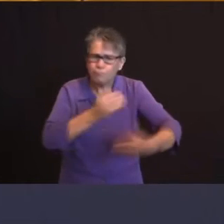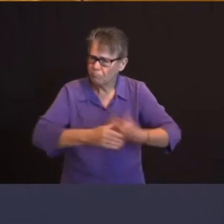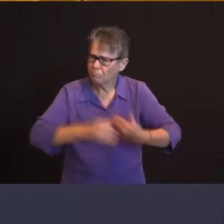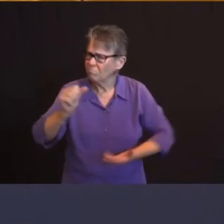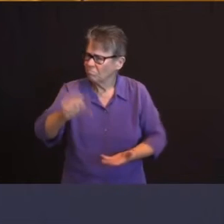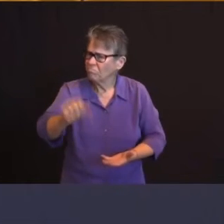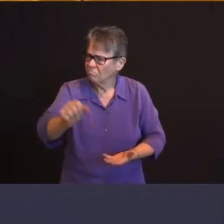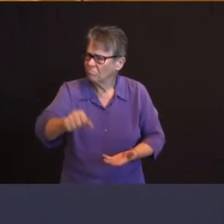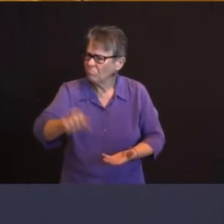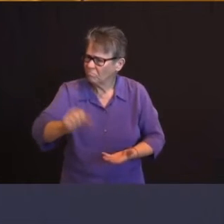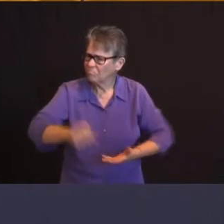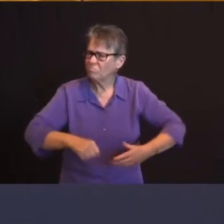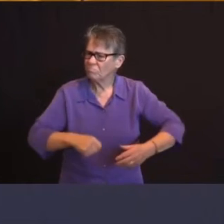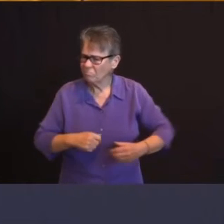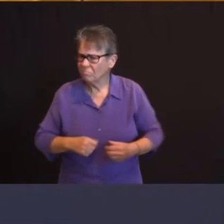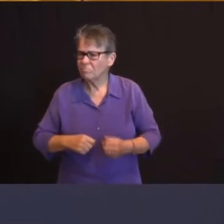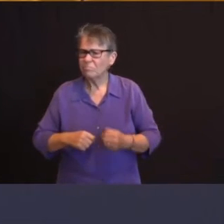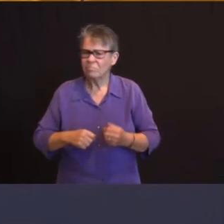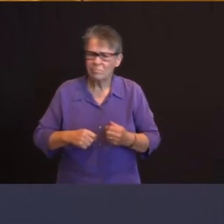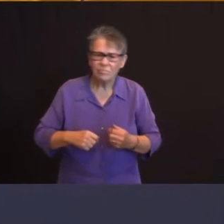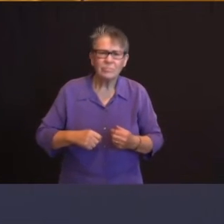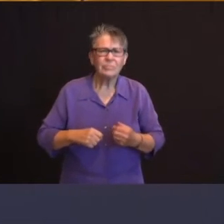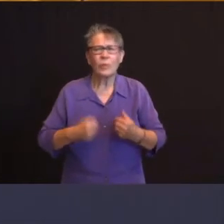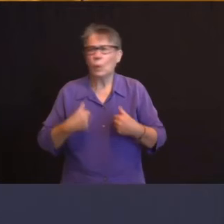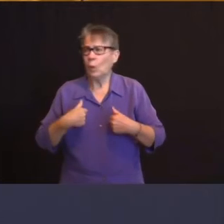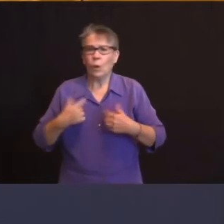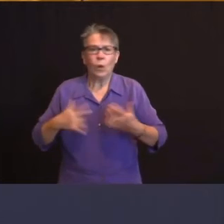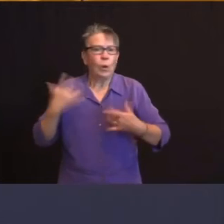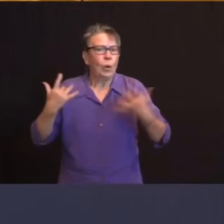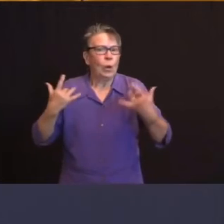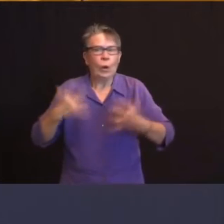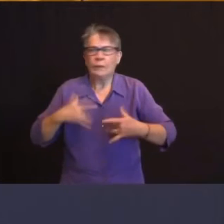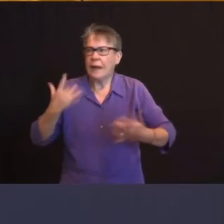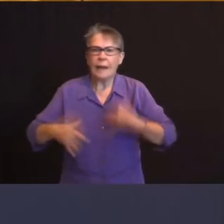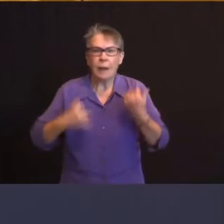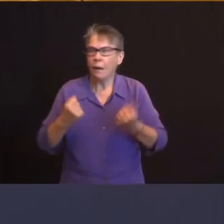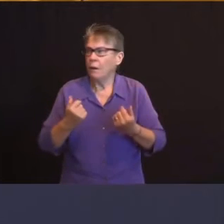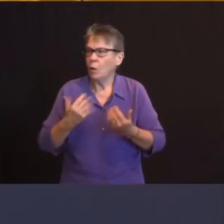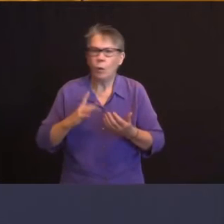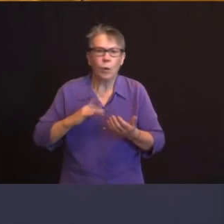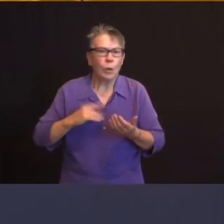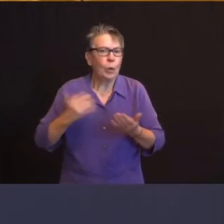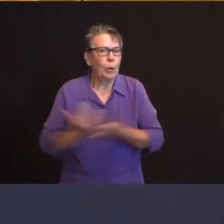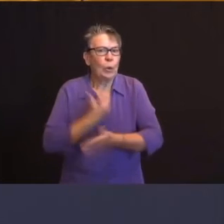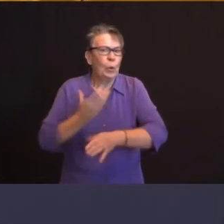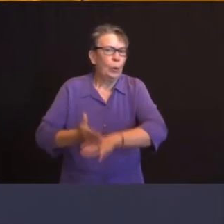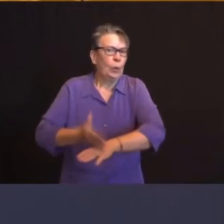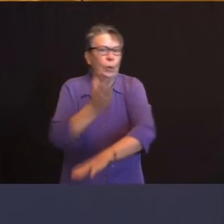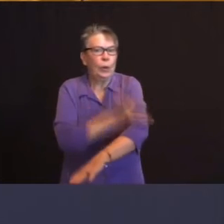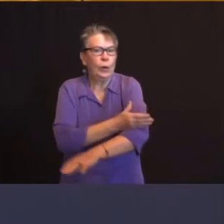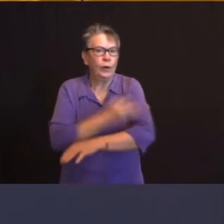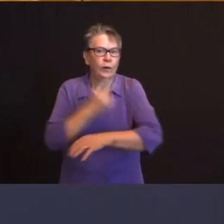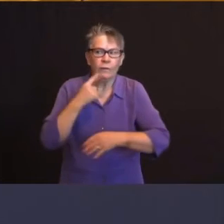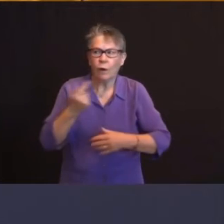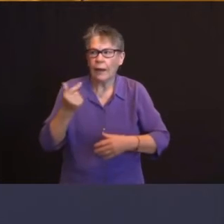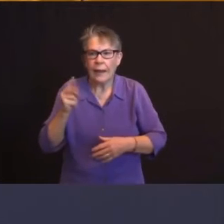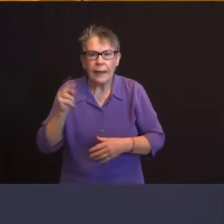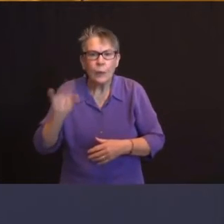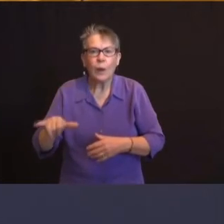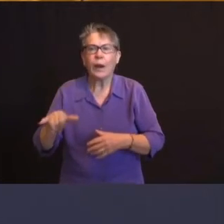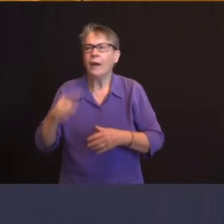the potential enormous quantum step we could take with the Biden administration. Thank you for that. Dave, good